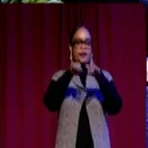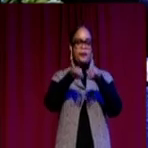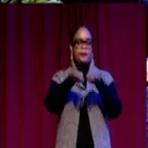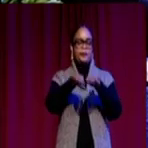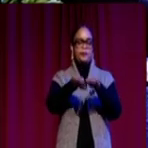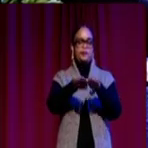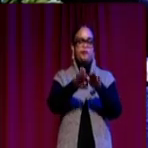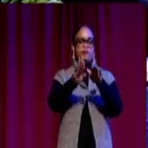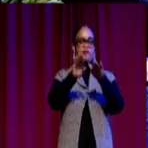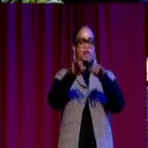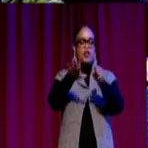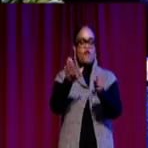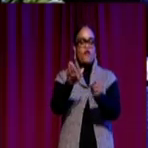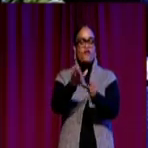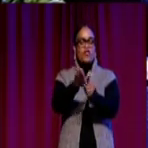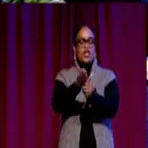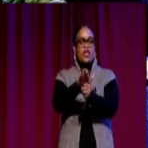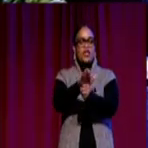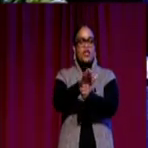fountain